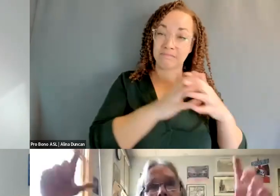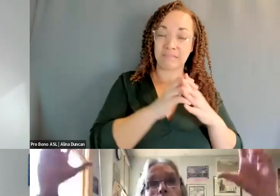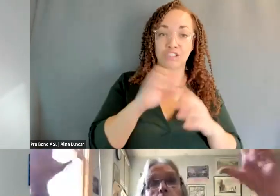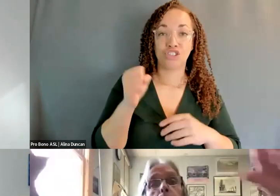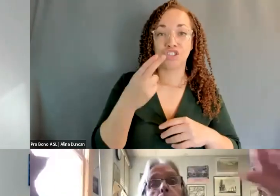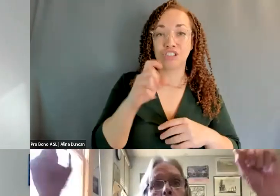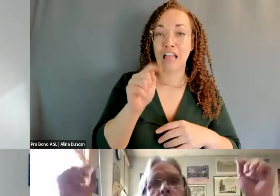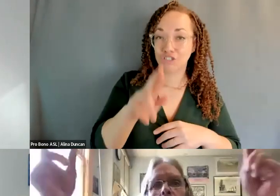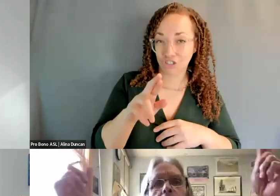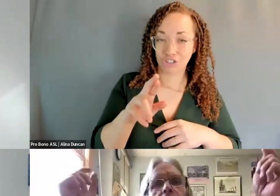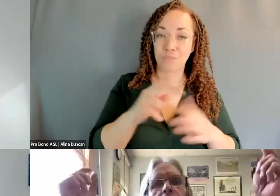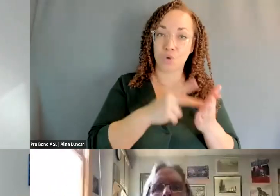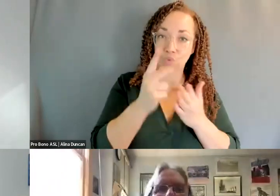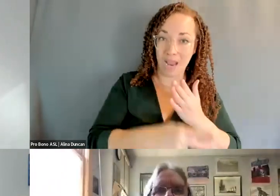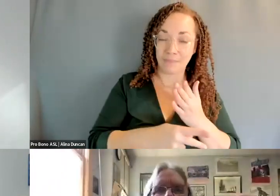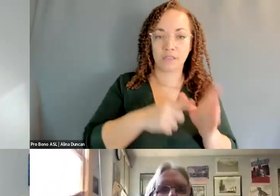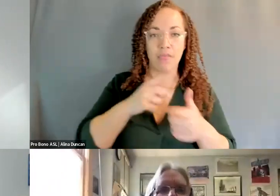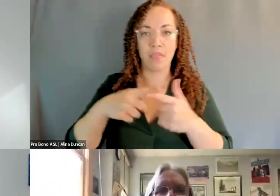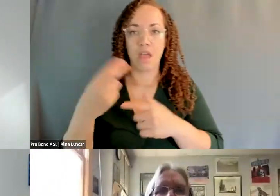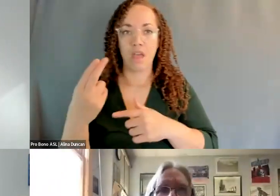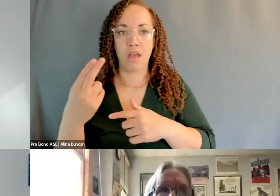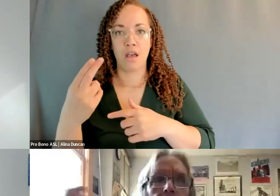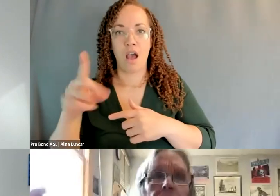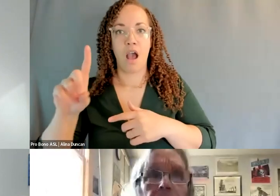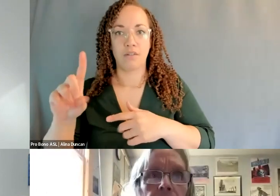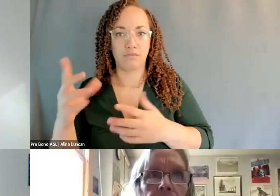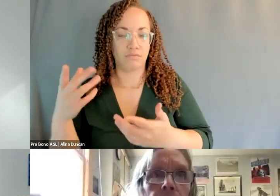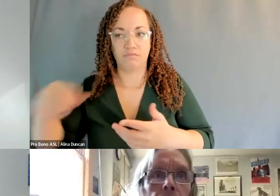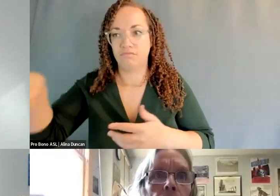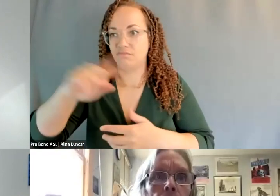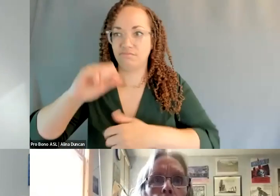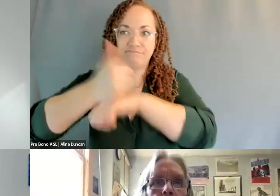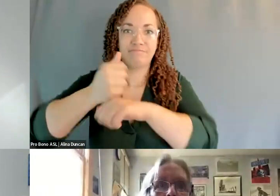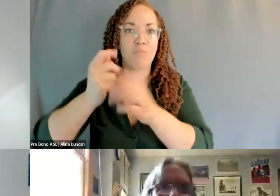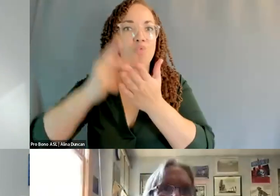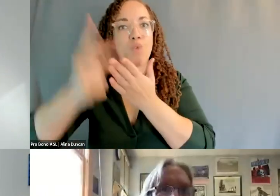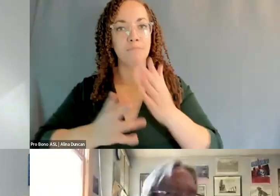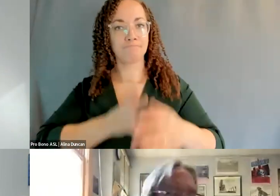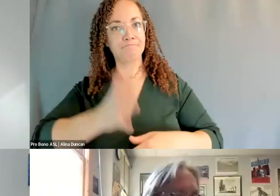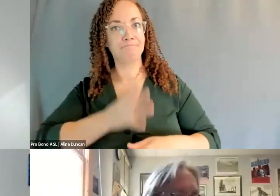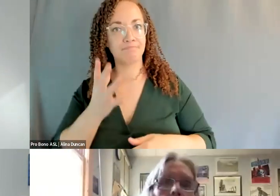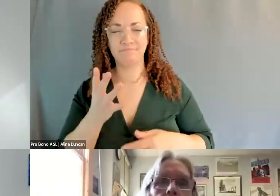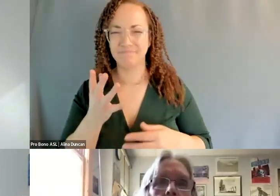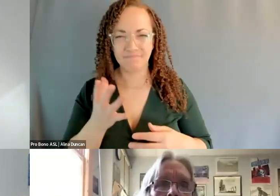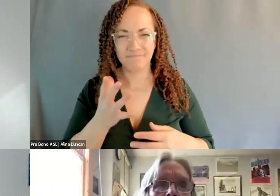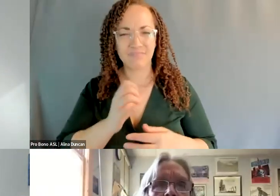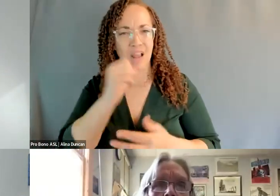makes it a program. There's no line item for the funding for housing first. We've destroyed over